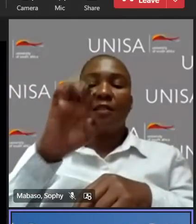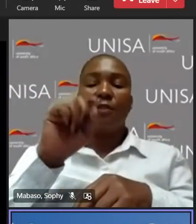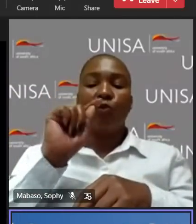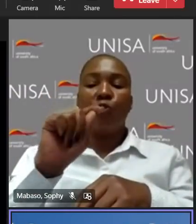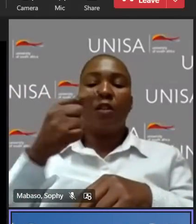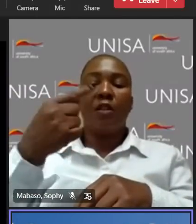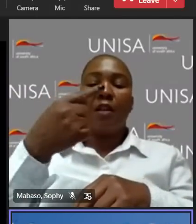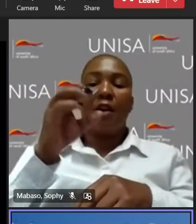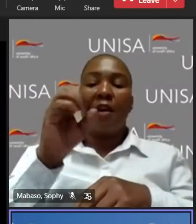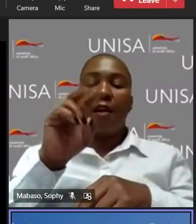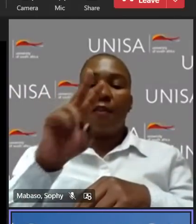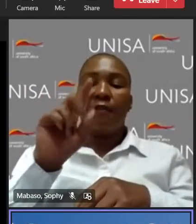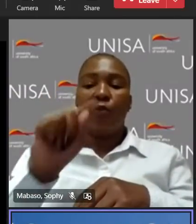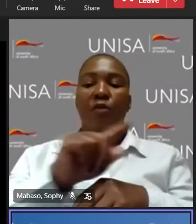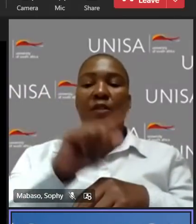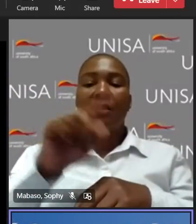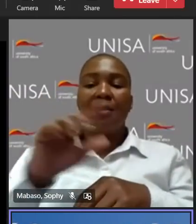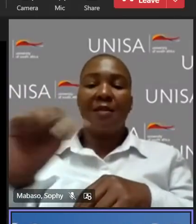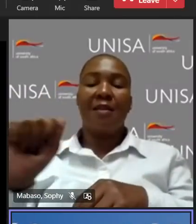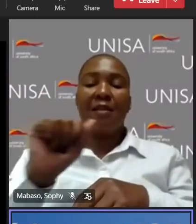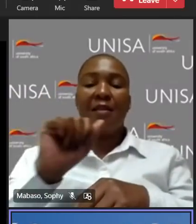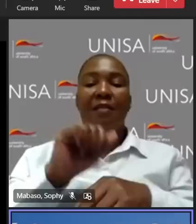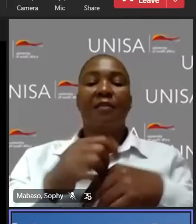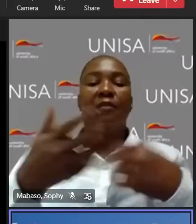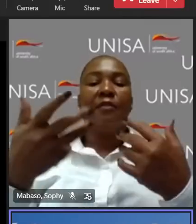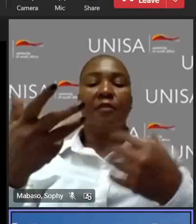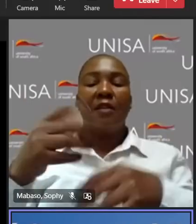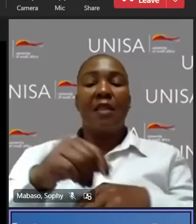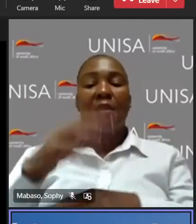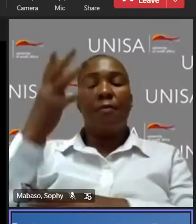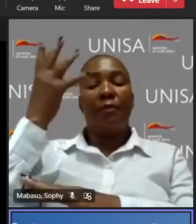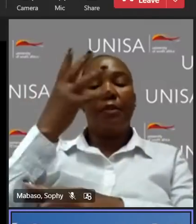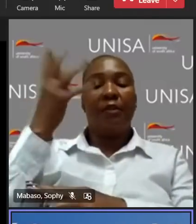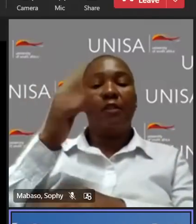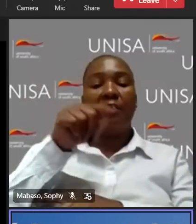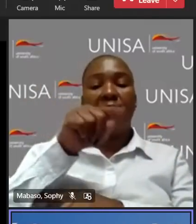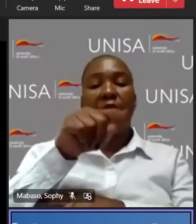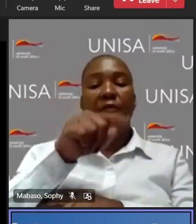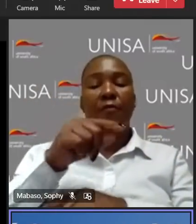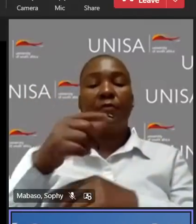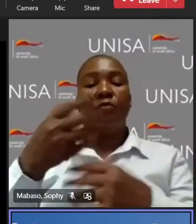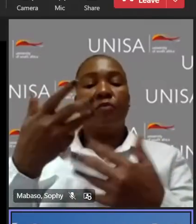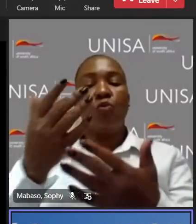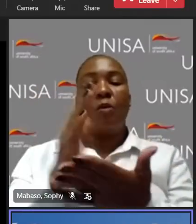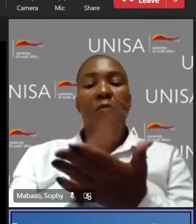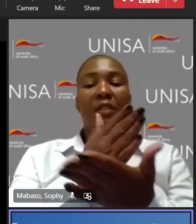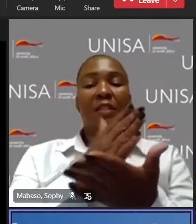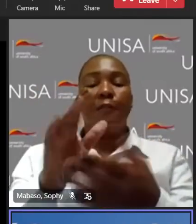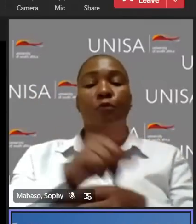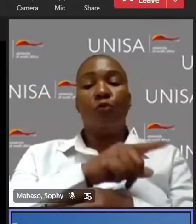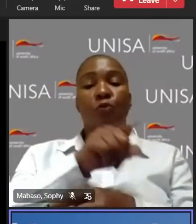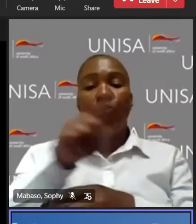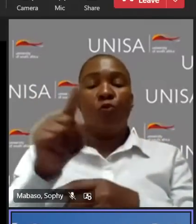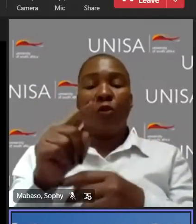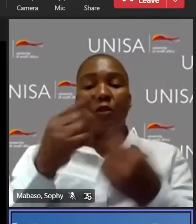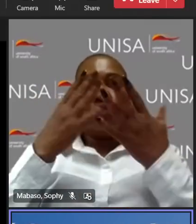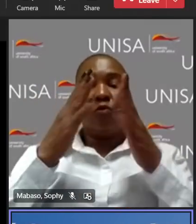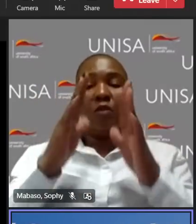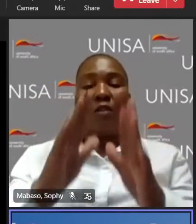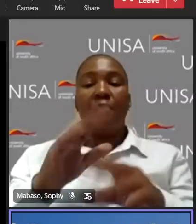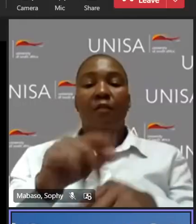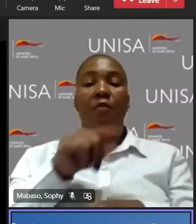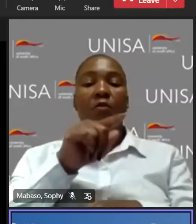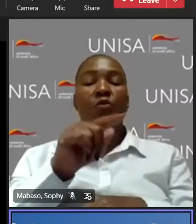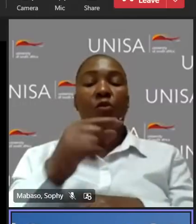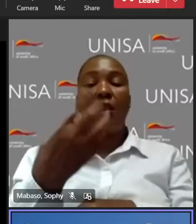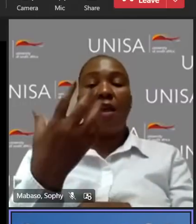justice.gov.za website. The presentation, it is going to be shared with the students, so you will